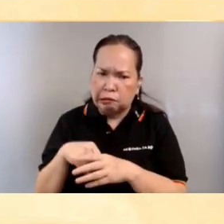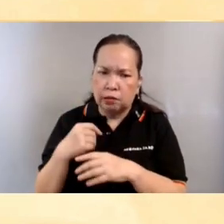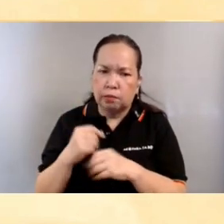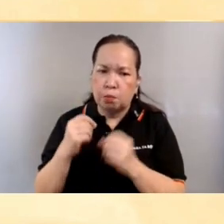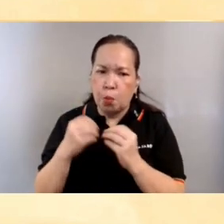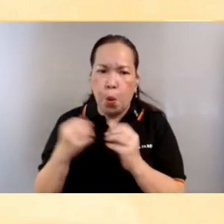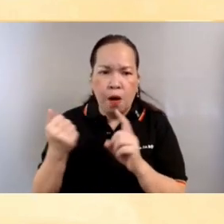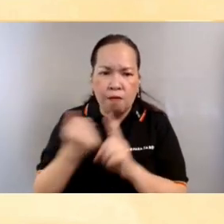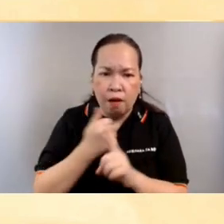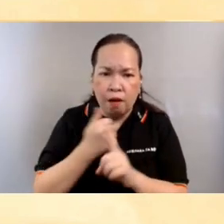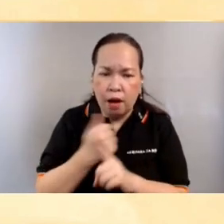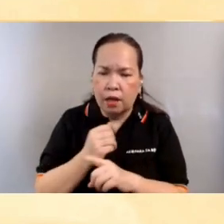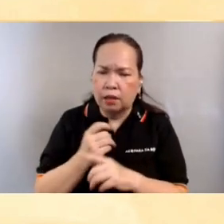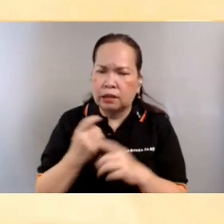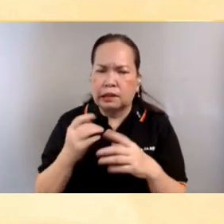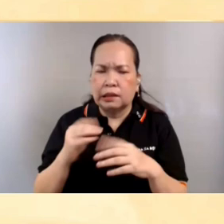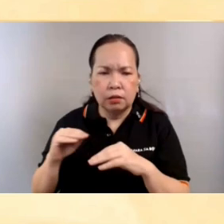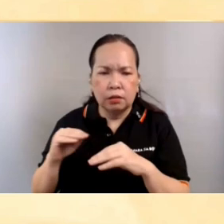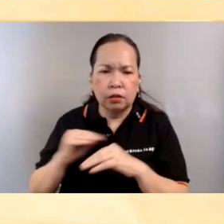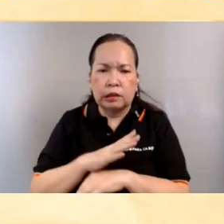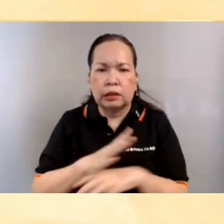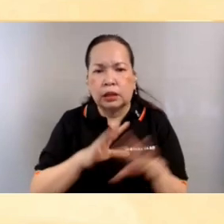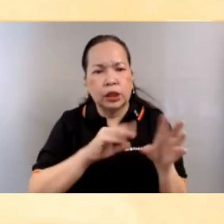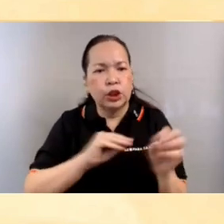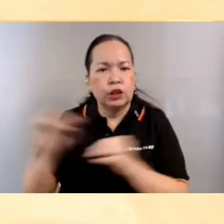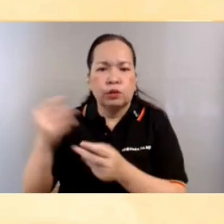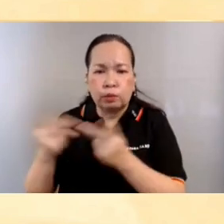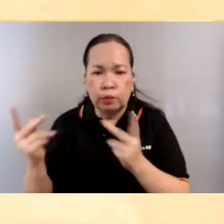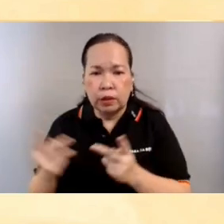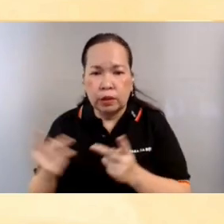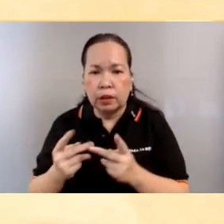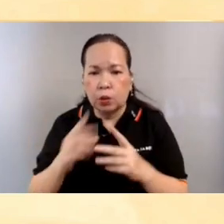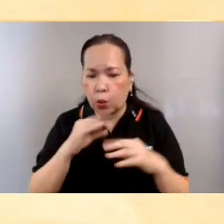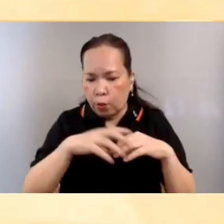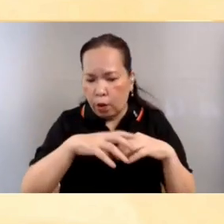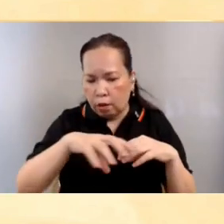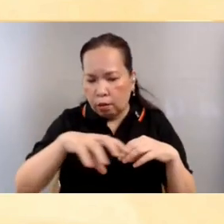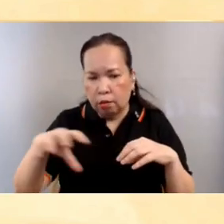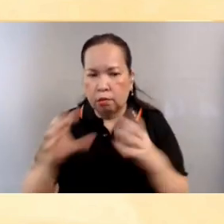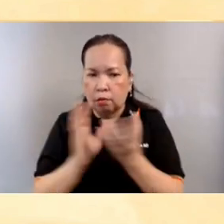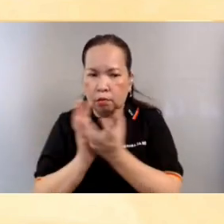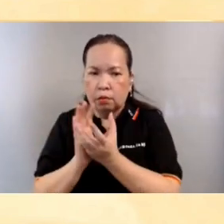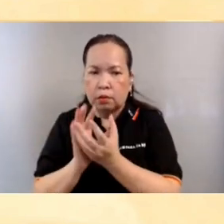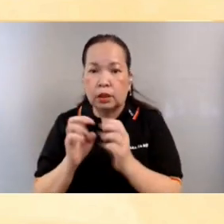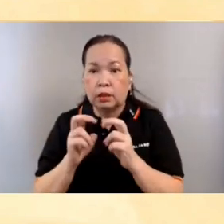forced displacement, affecting neighboring households and communities Barangays, sometimes entire